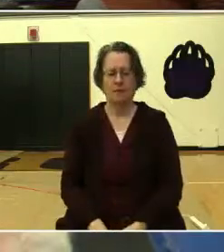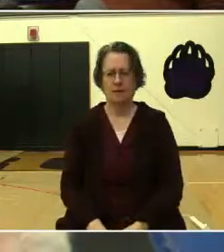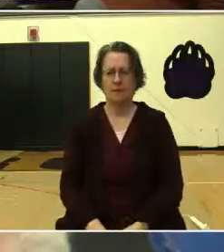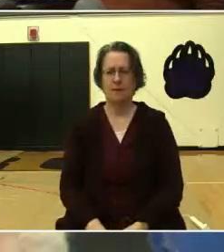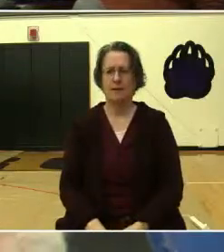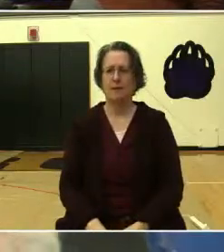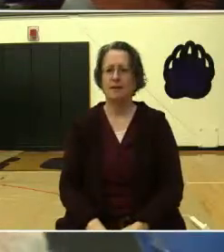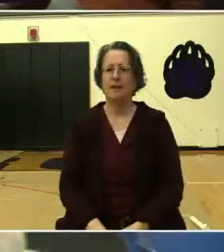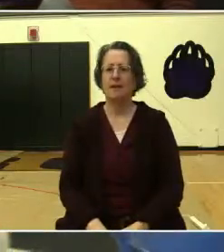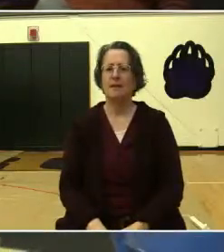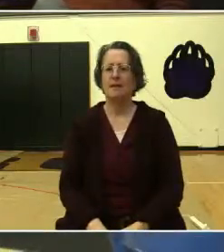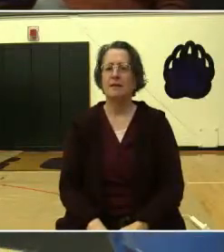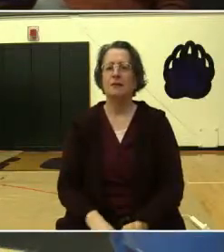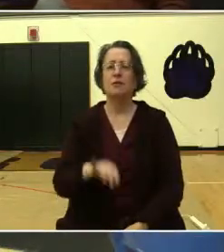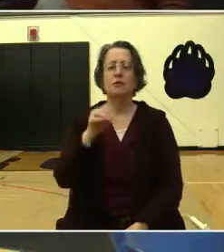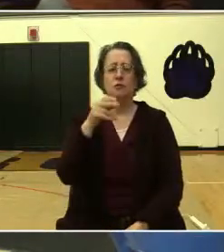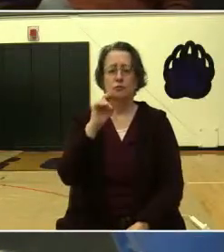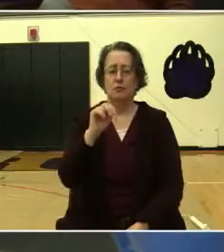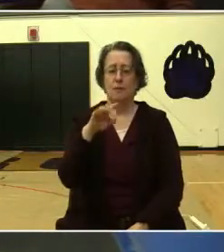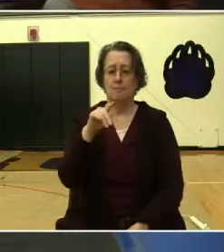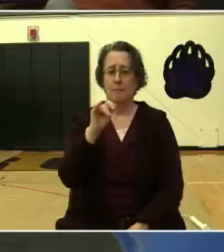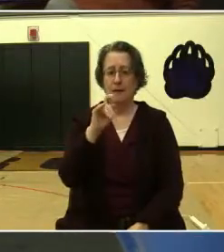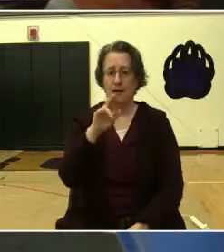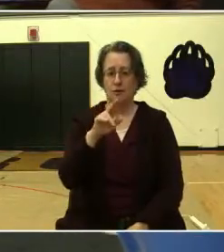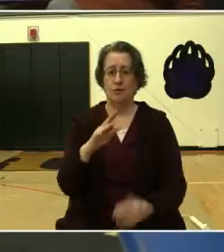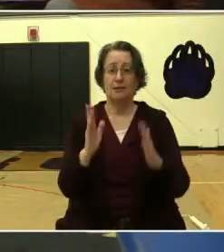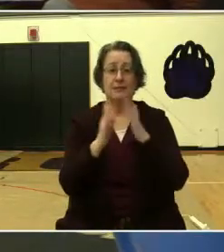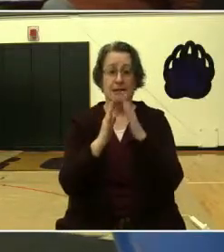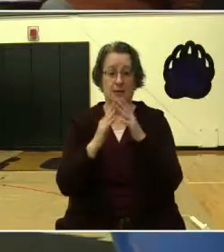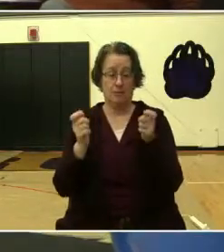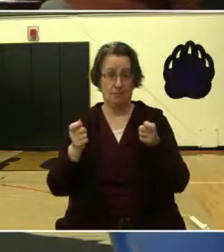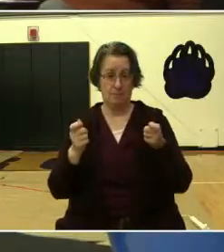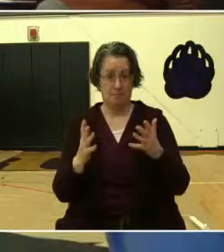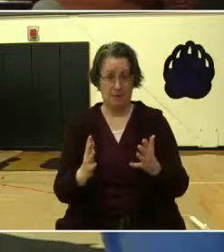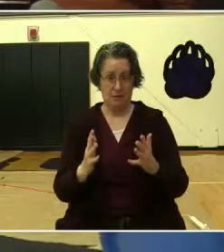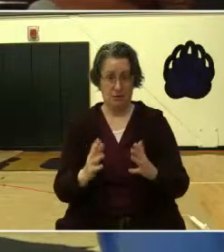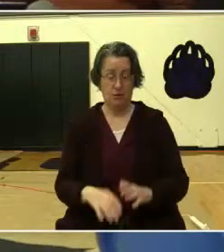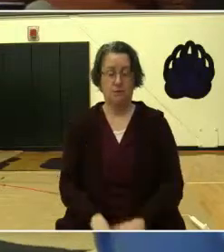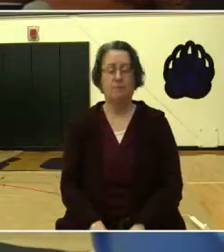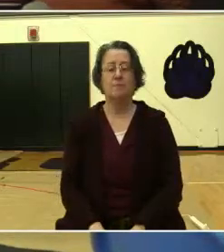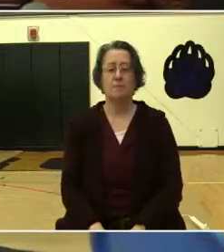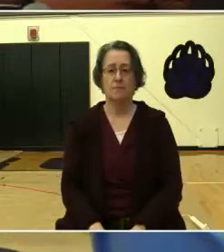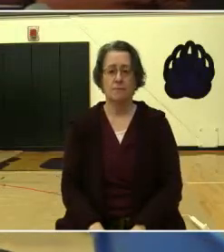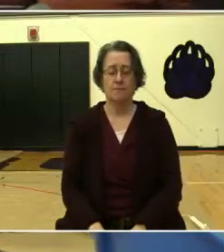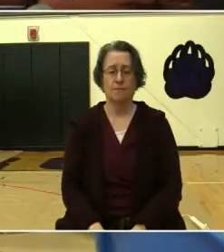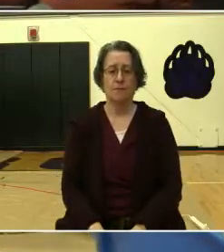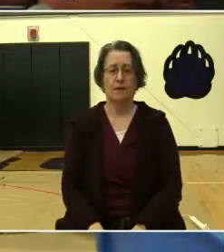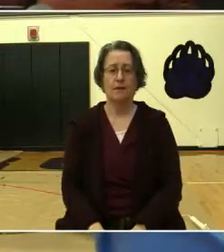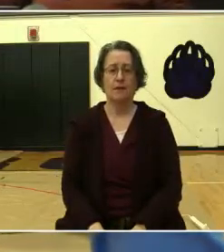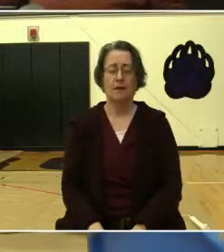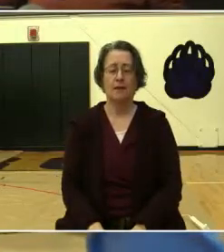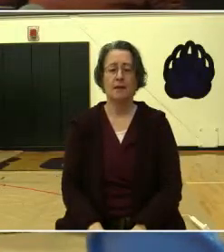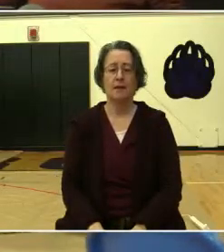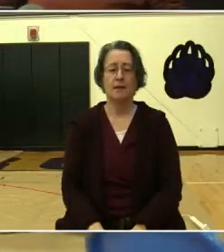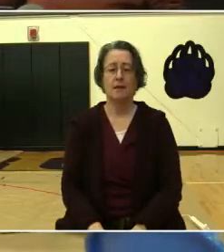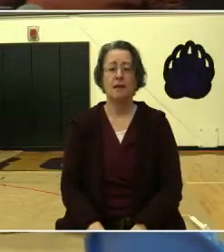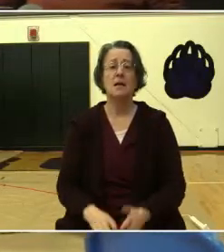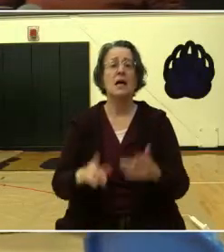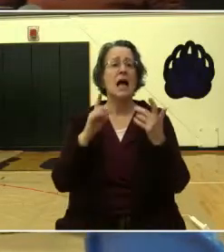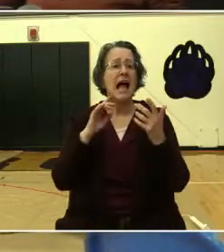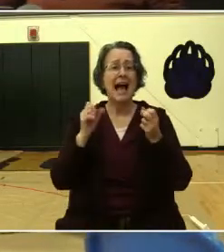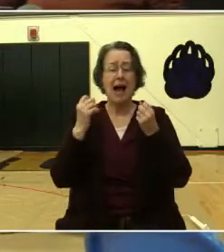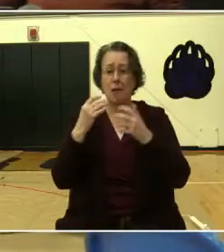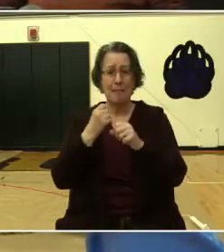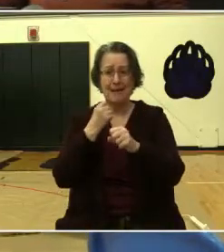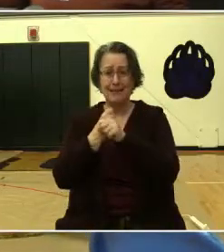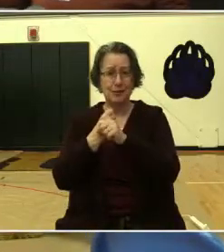sure John Potter Town manager so the uh the payment schedule has not been worked out by